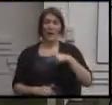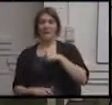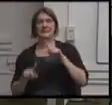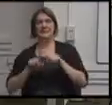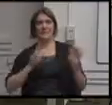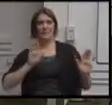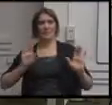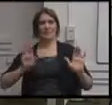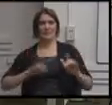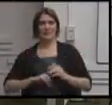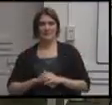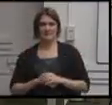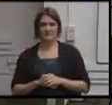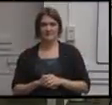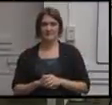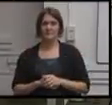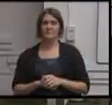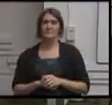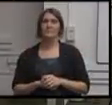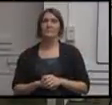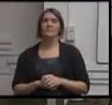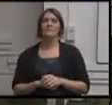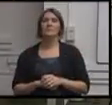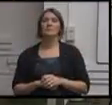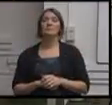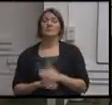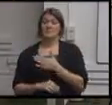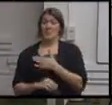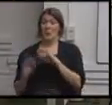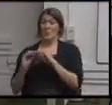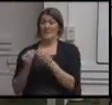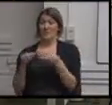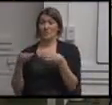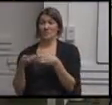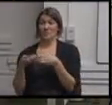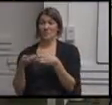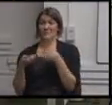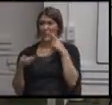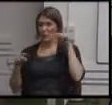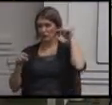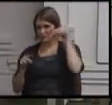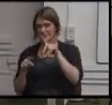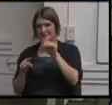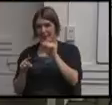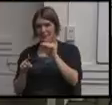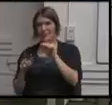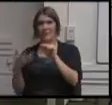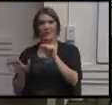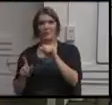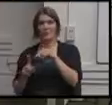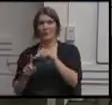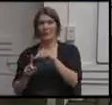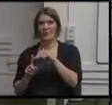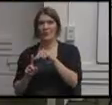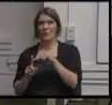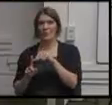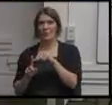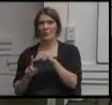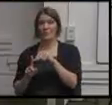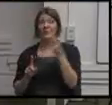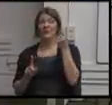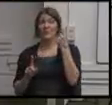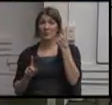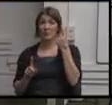and the difference with our organization. I can tell you unequivocally that when